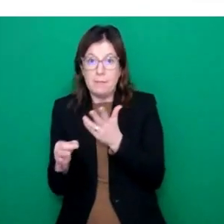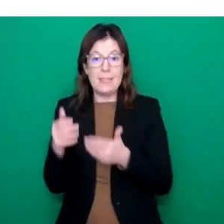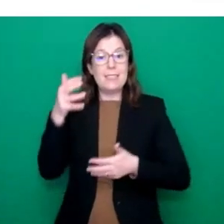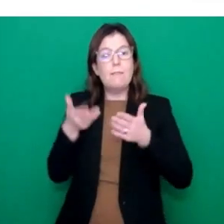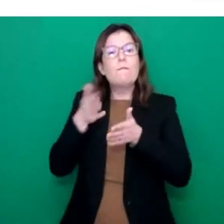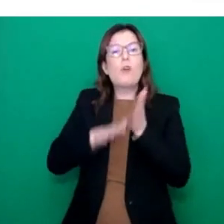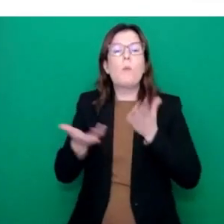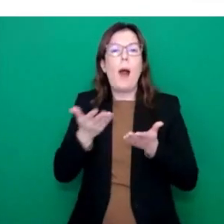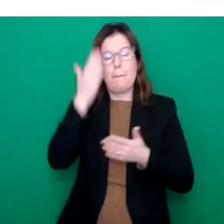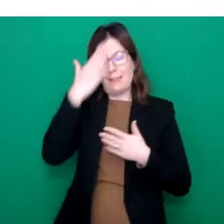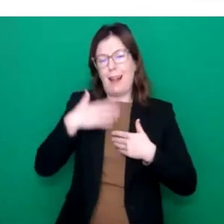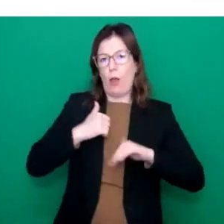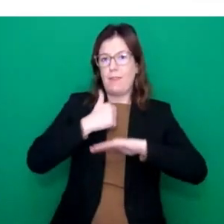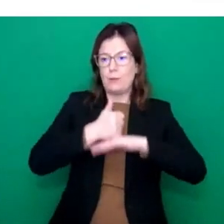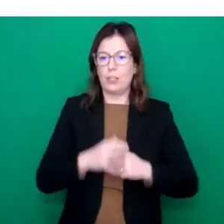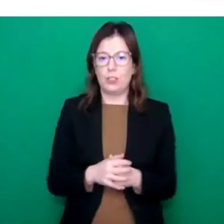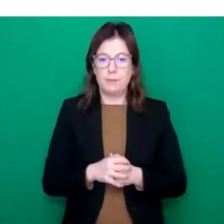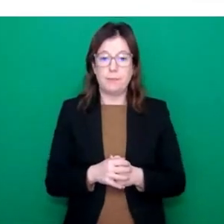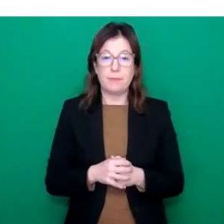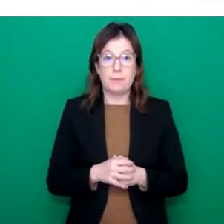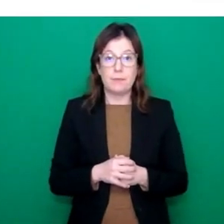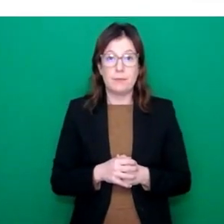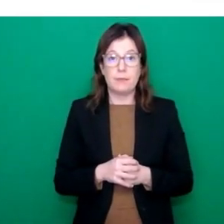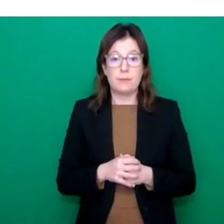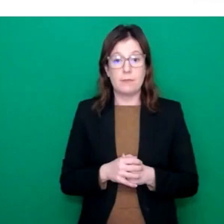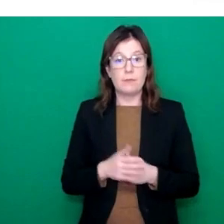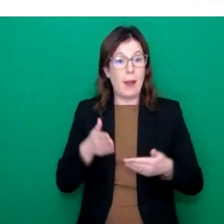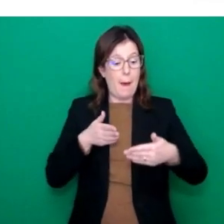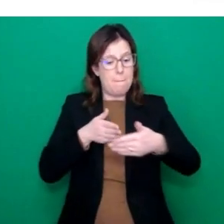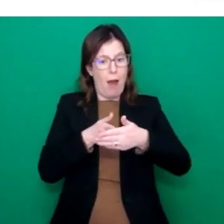Mental Health Foundation. What we know in terms of navigating barriers